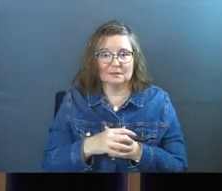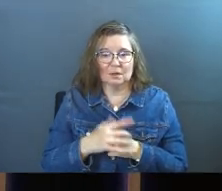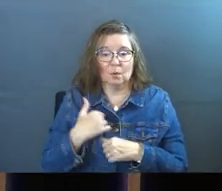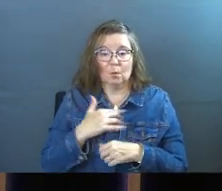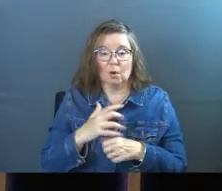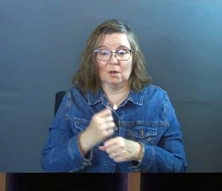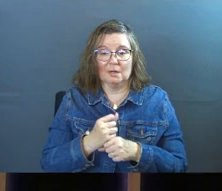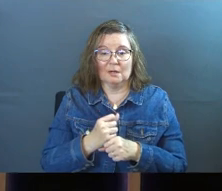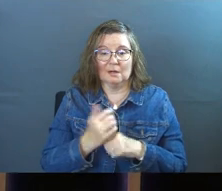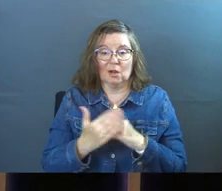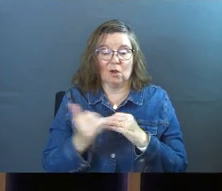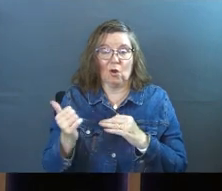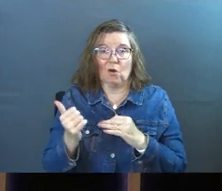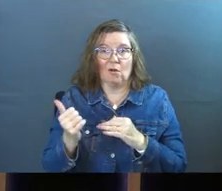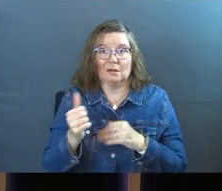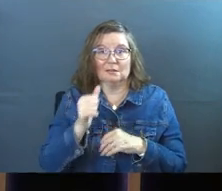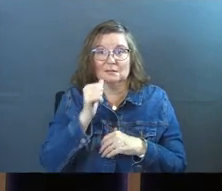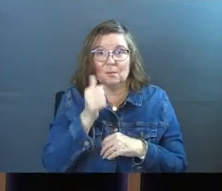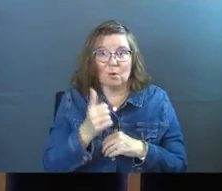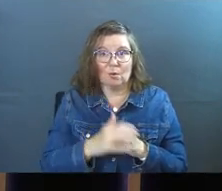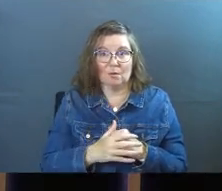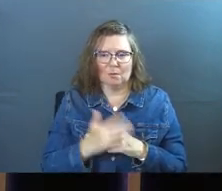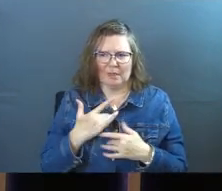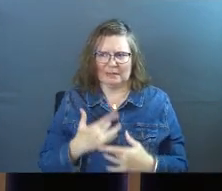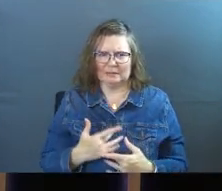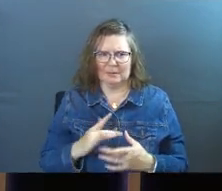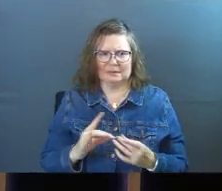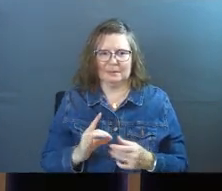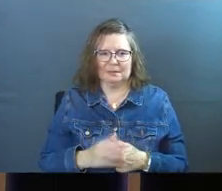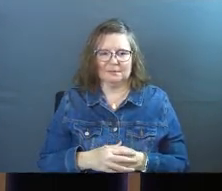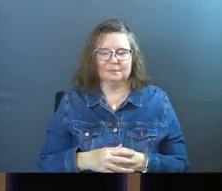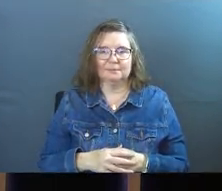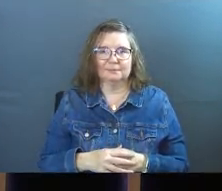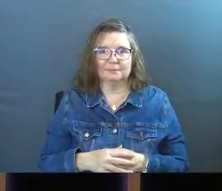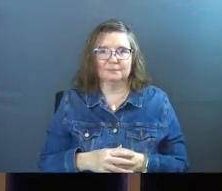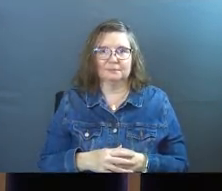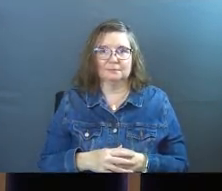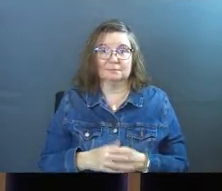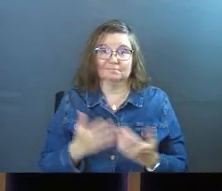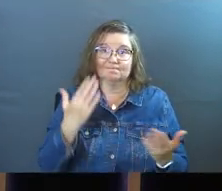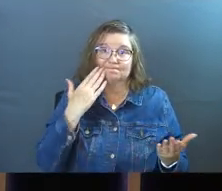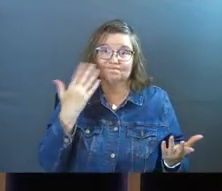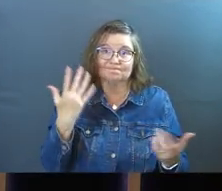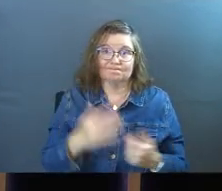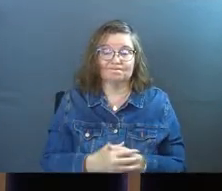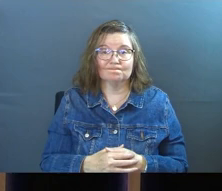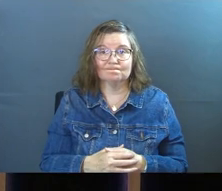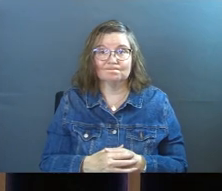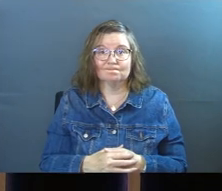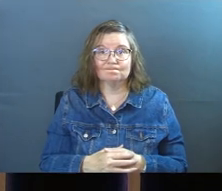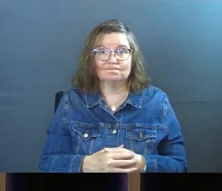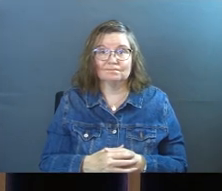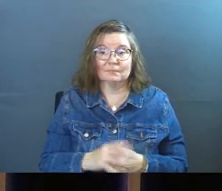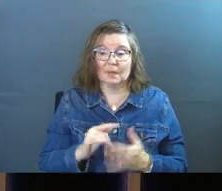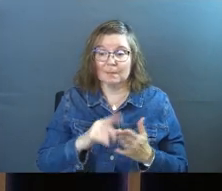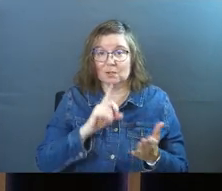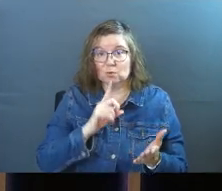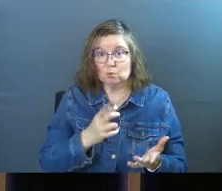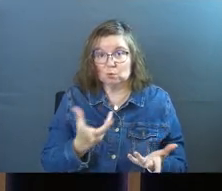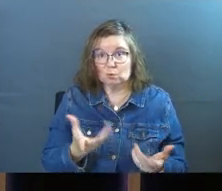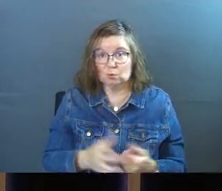We could all get a call tonight. Like, well, that's a depressing message. I know. But isn't it